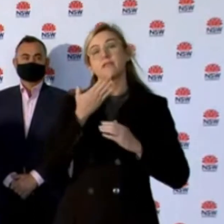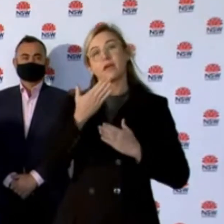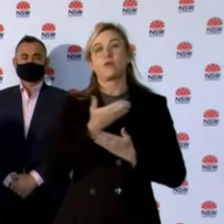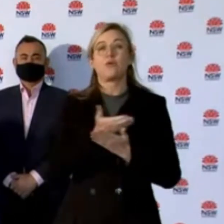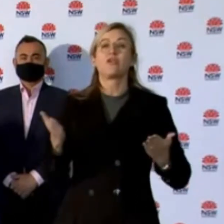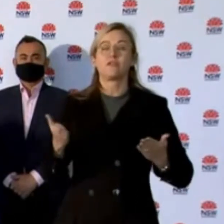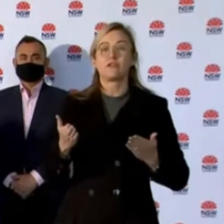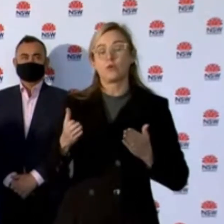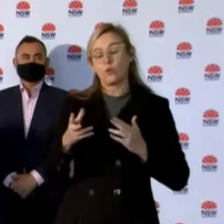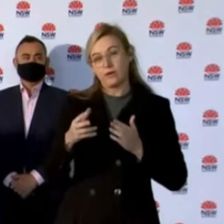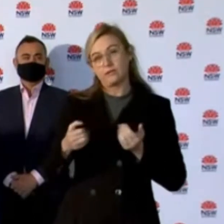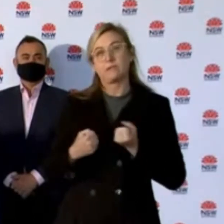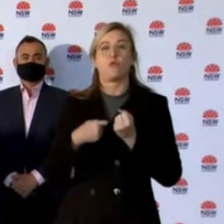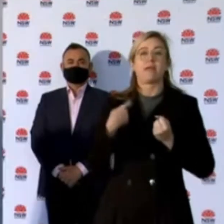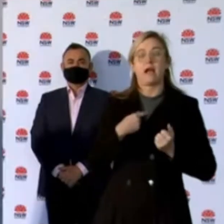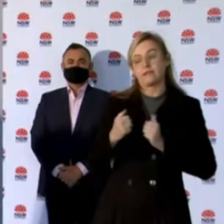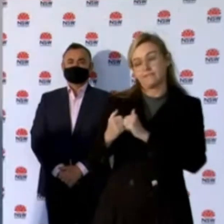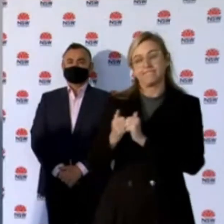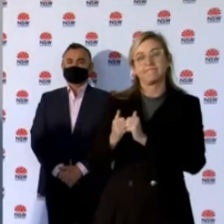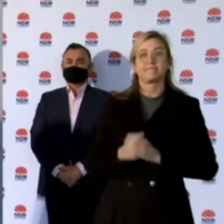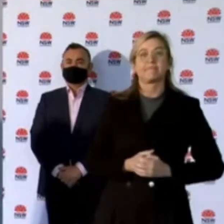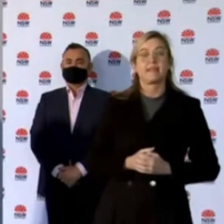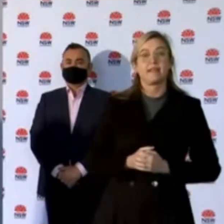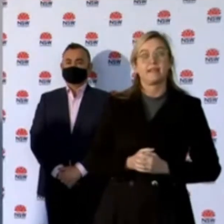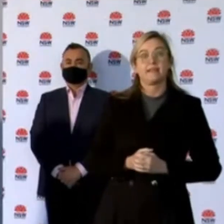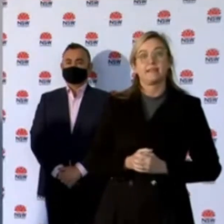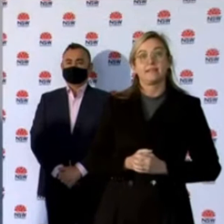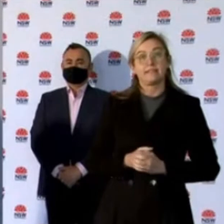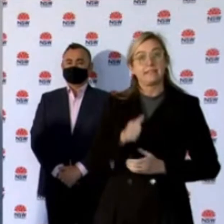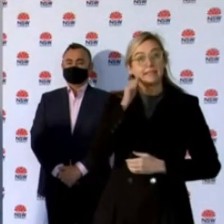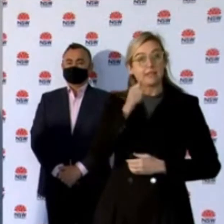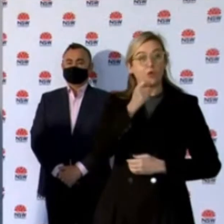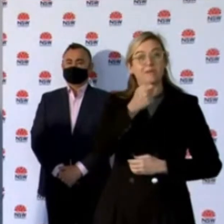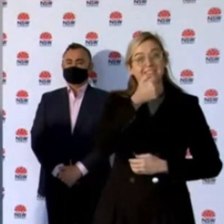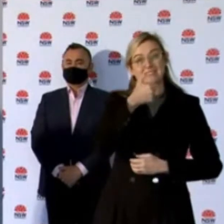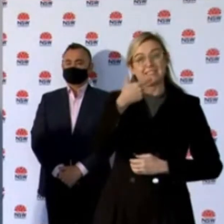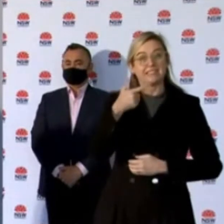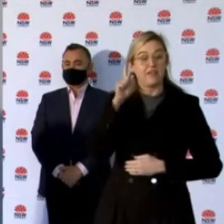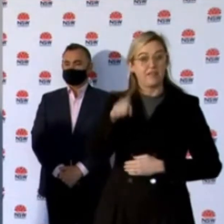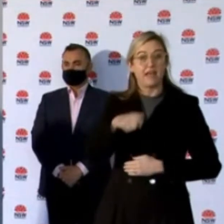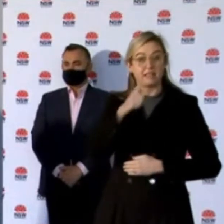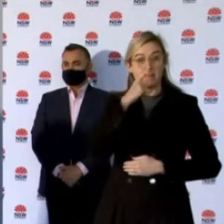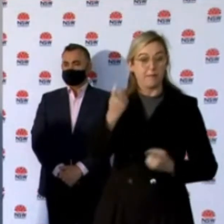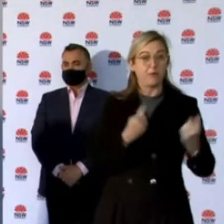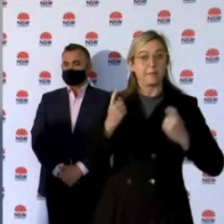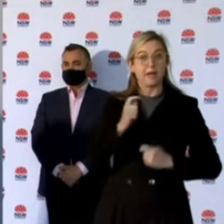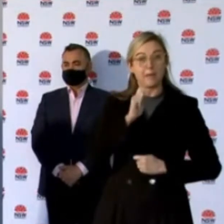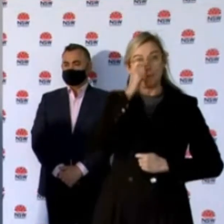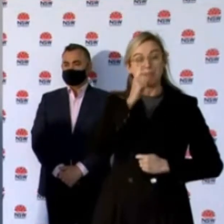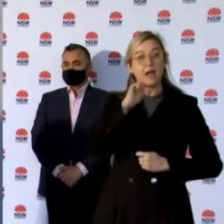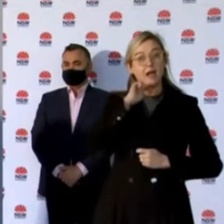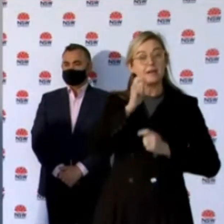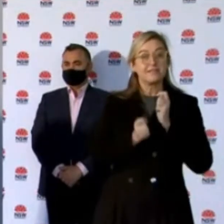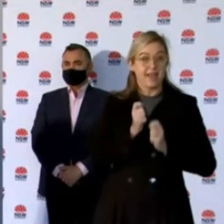to achieve that aim. Yesterday, pleasingly, we had again nearly 7,000 tests. It demonstrates